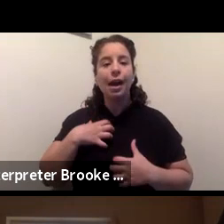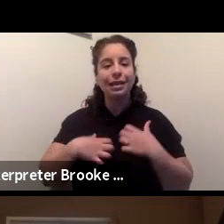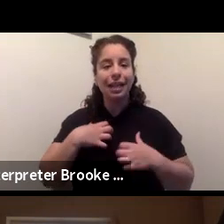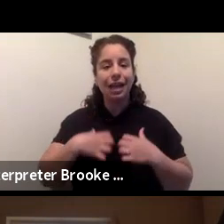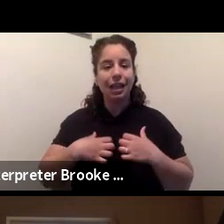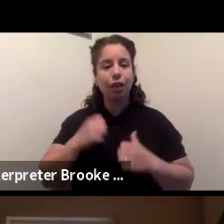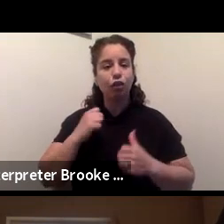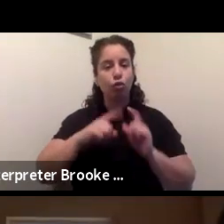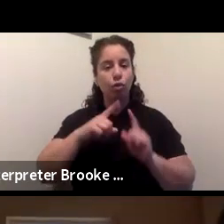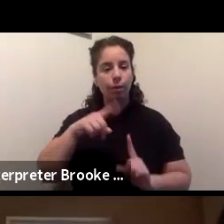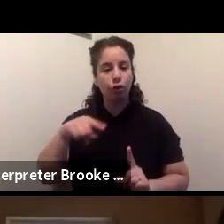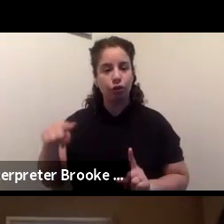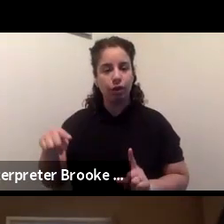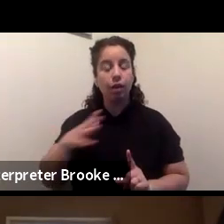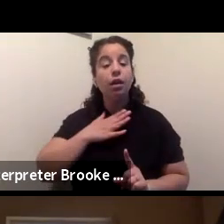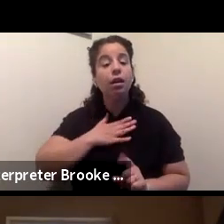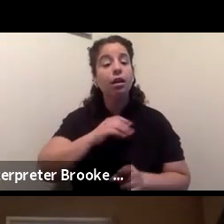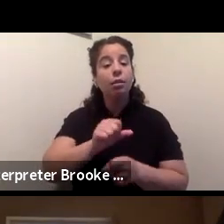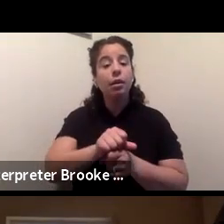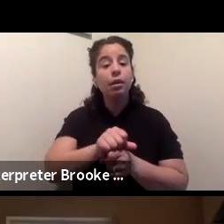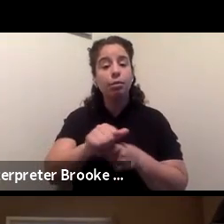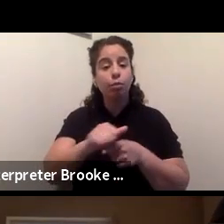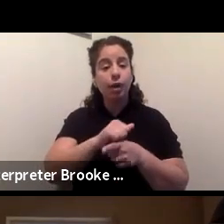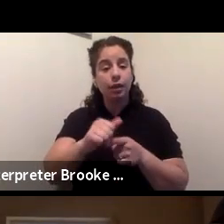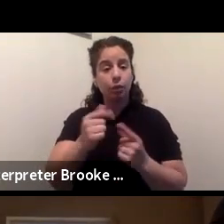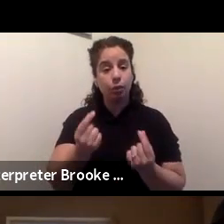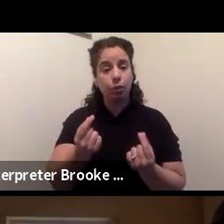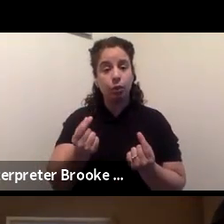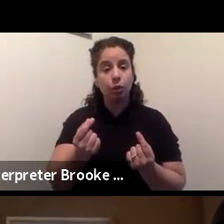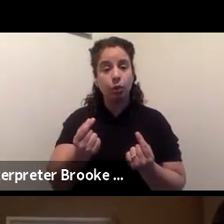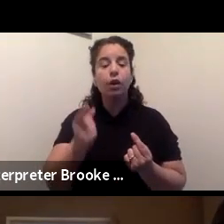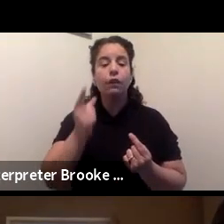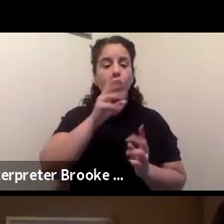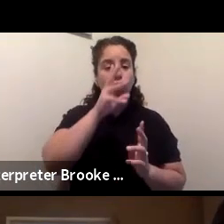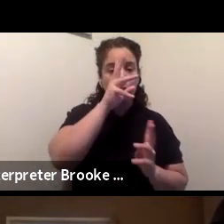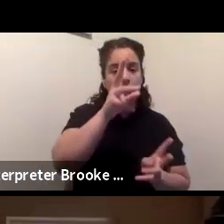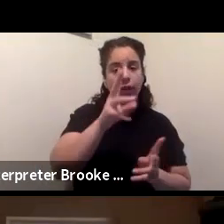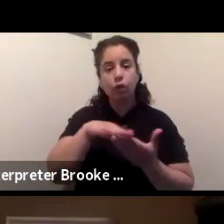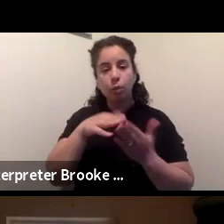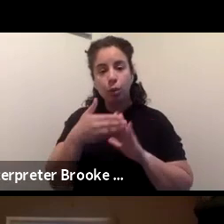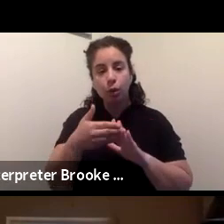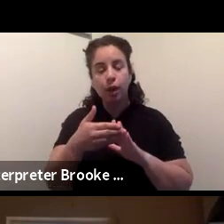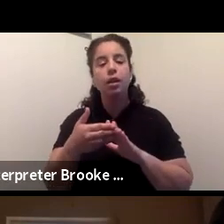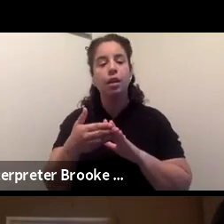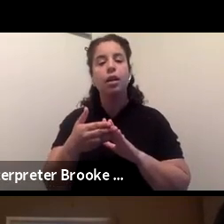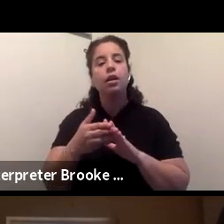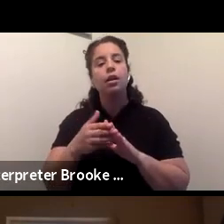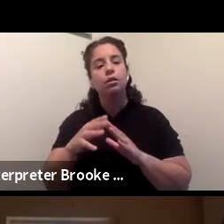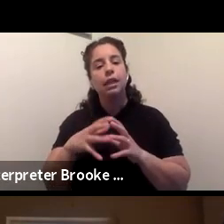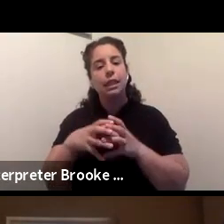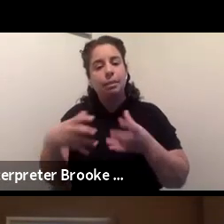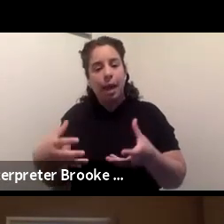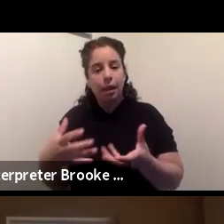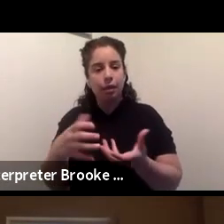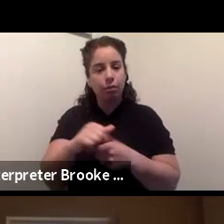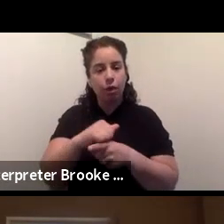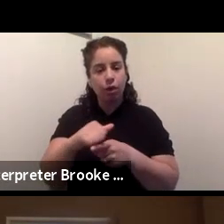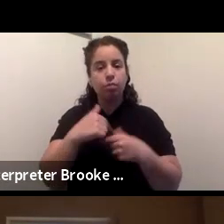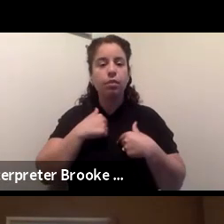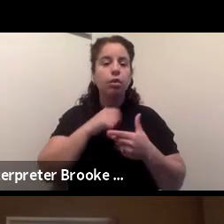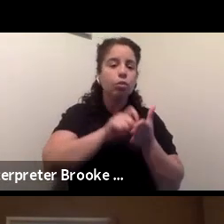My practice spans artistic, creative, and community practice. I'm a writer, creator,